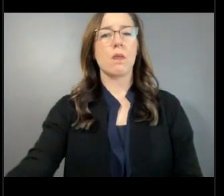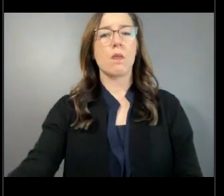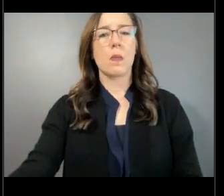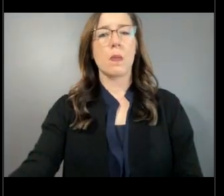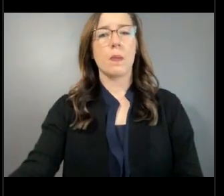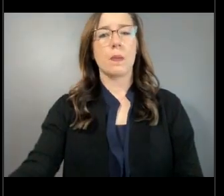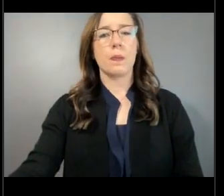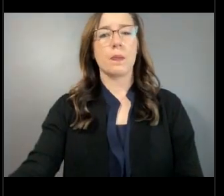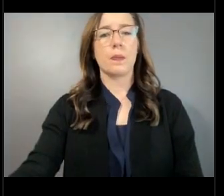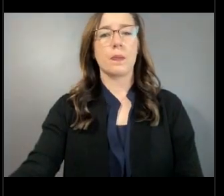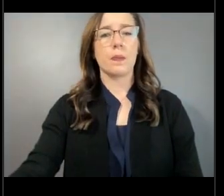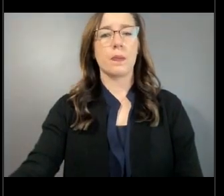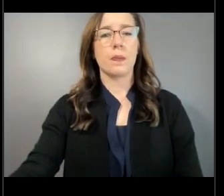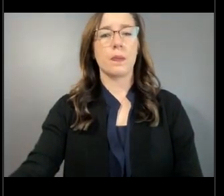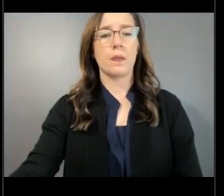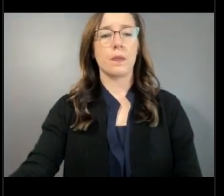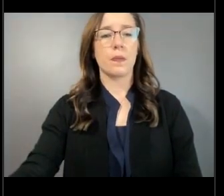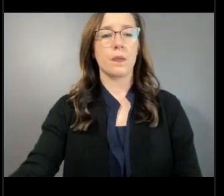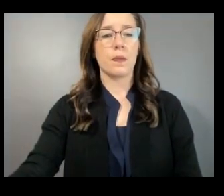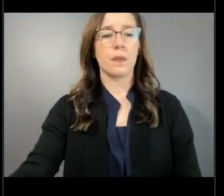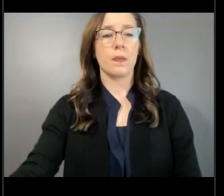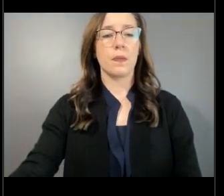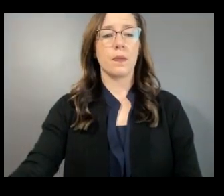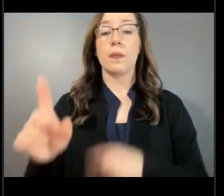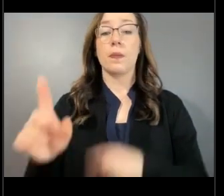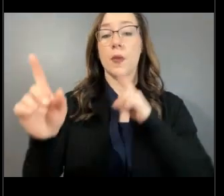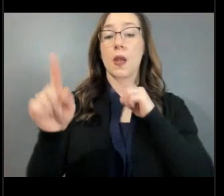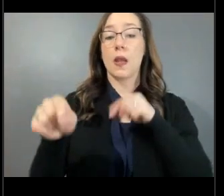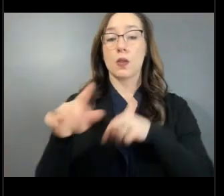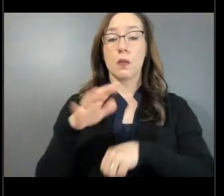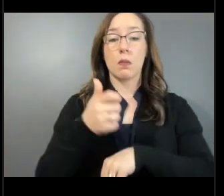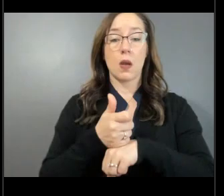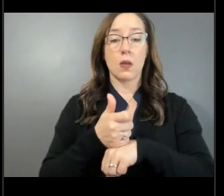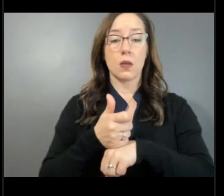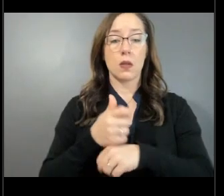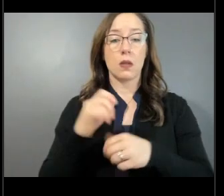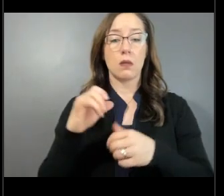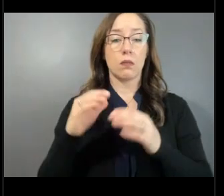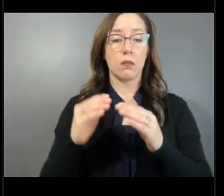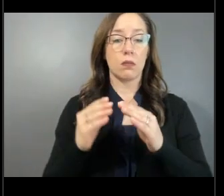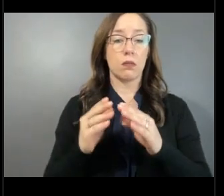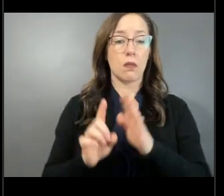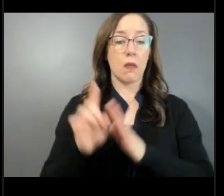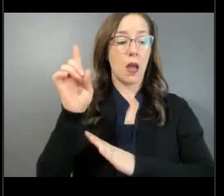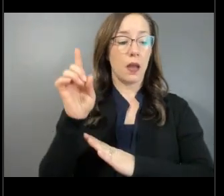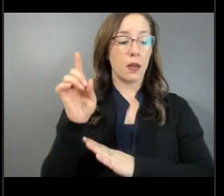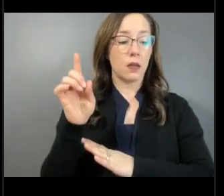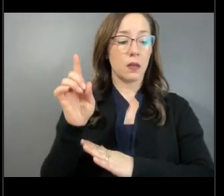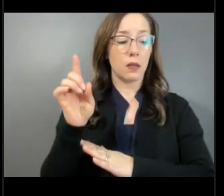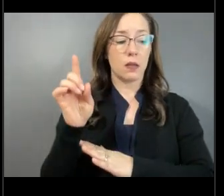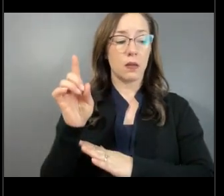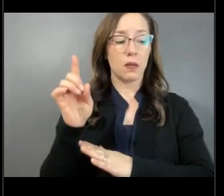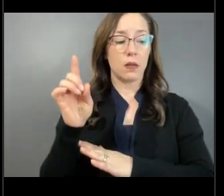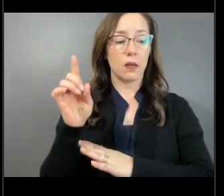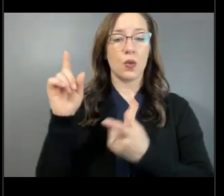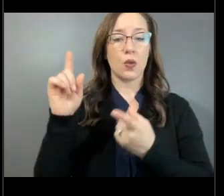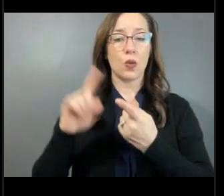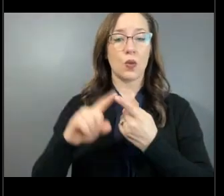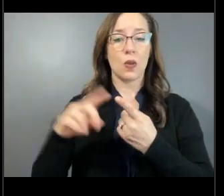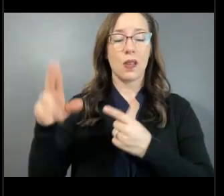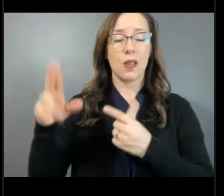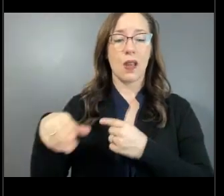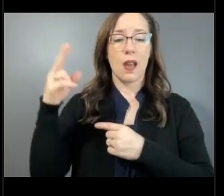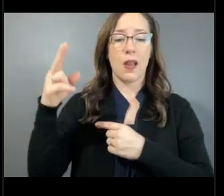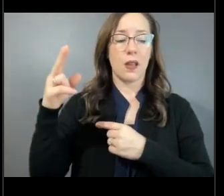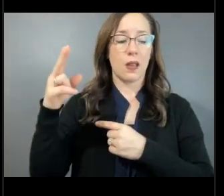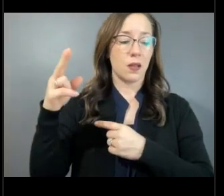The answer, the mounting height of toilet accessories is measured to the highest operable